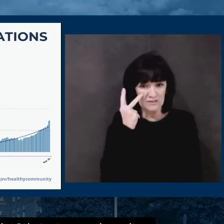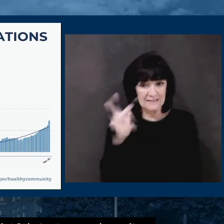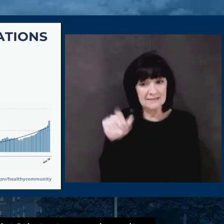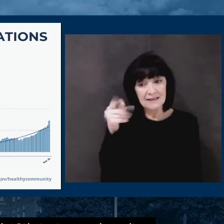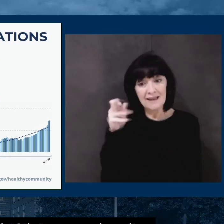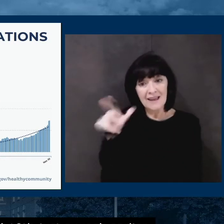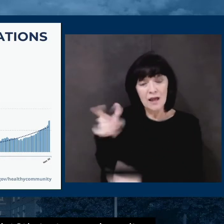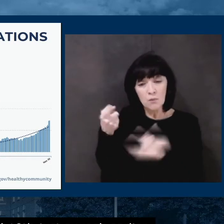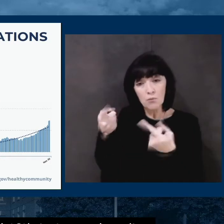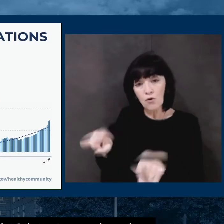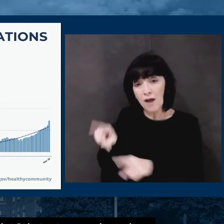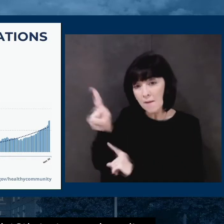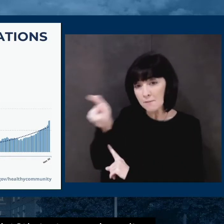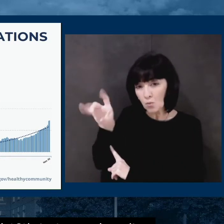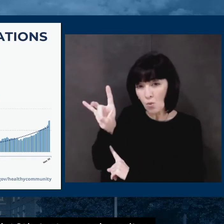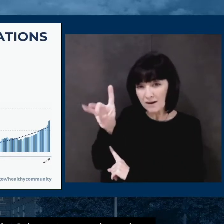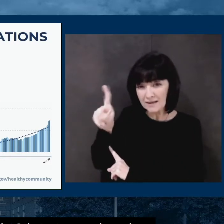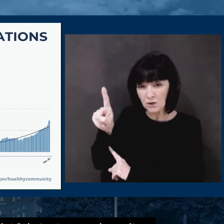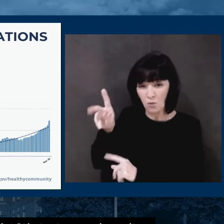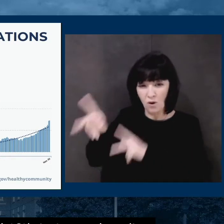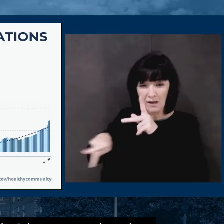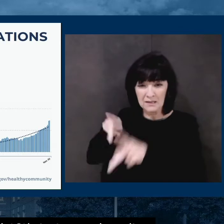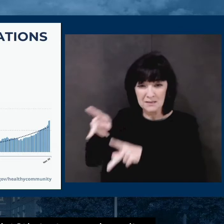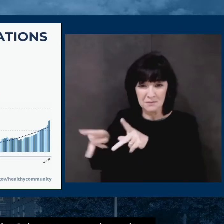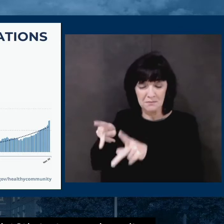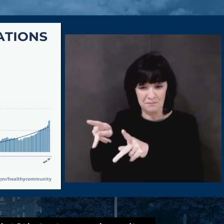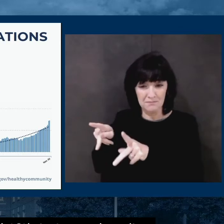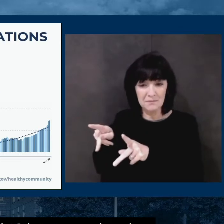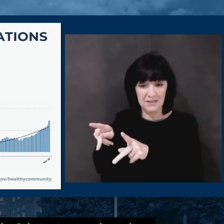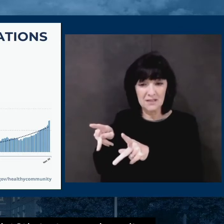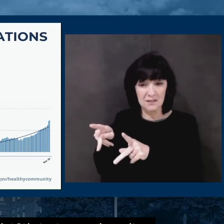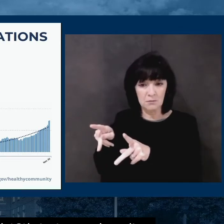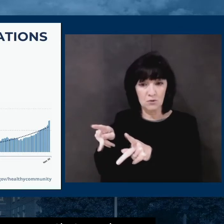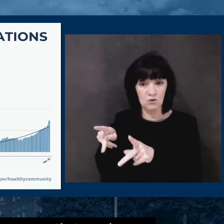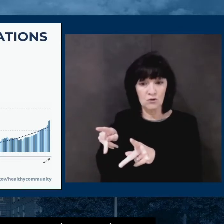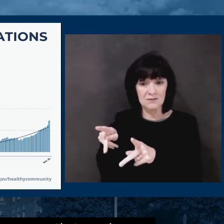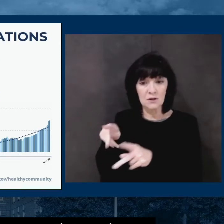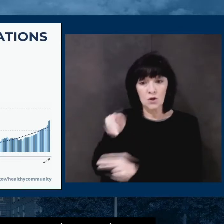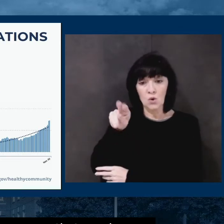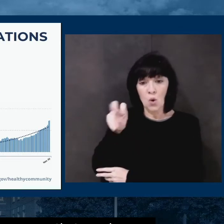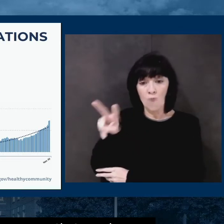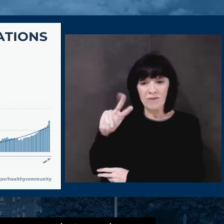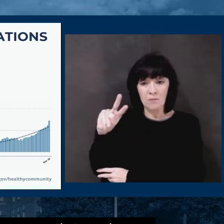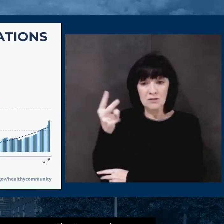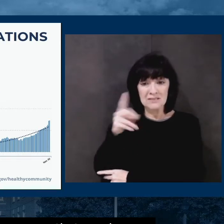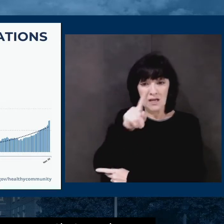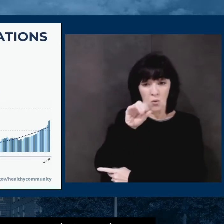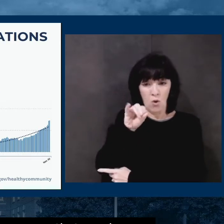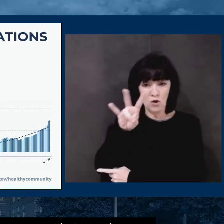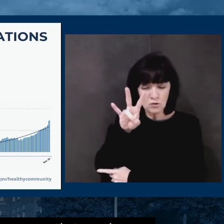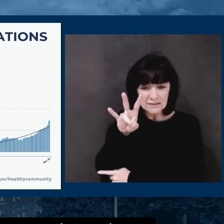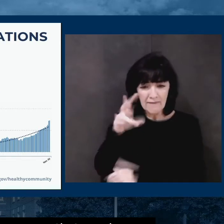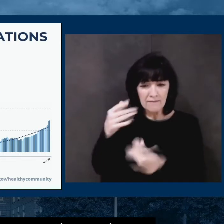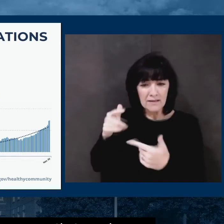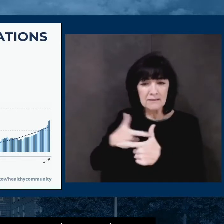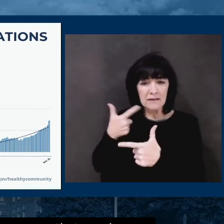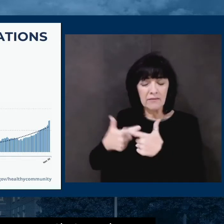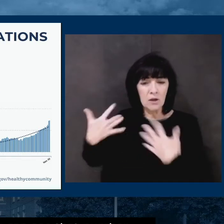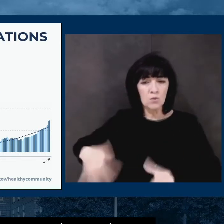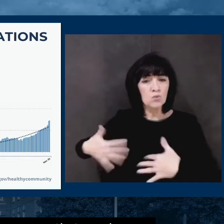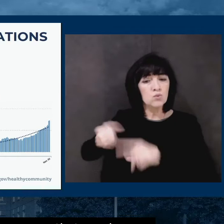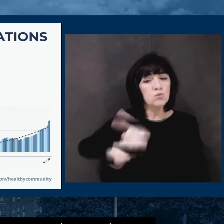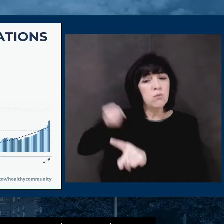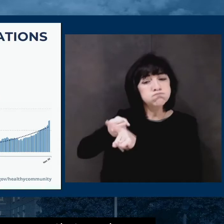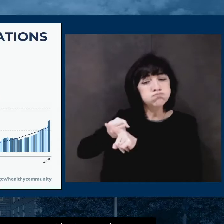that number accelerated just over a 7-day period of time. We gradually, as the number